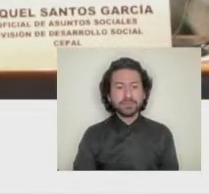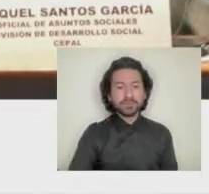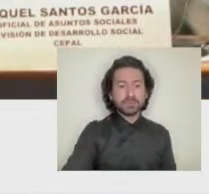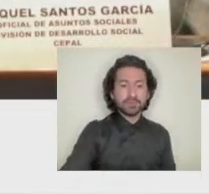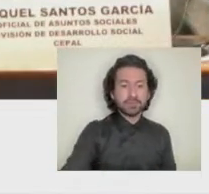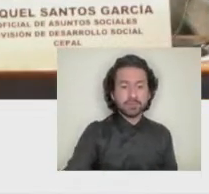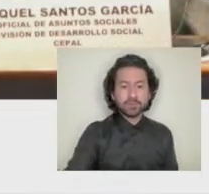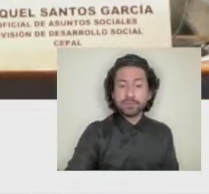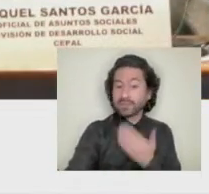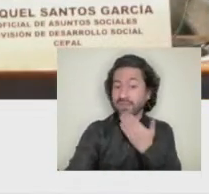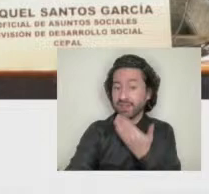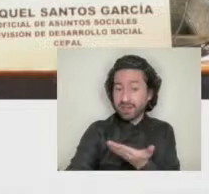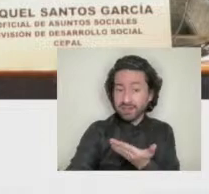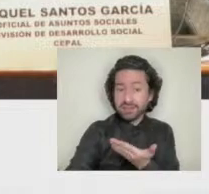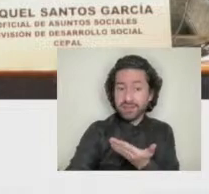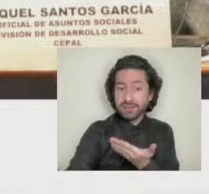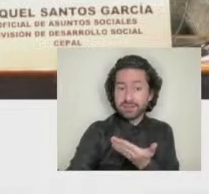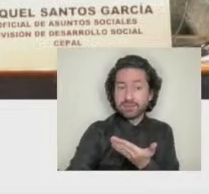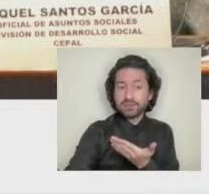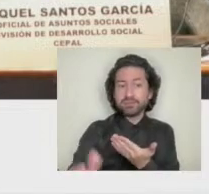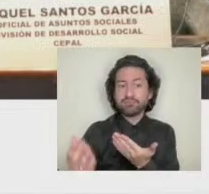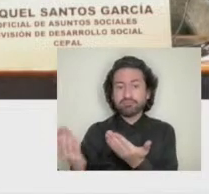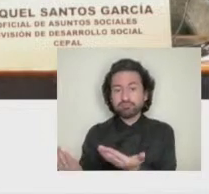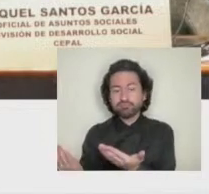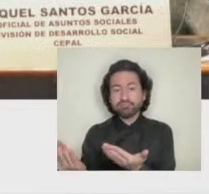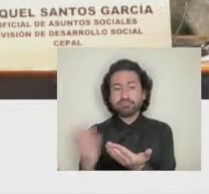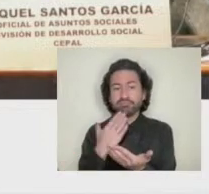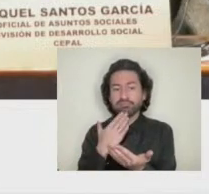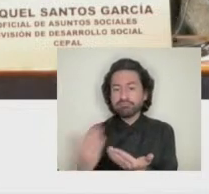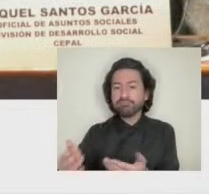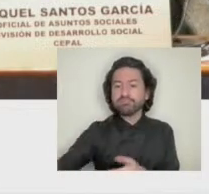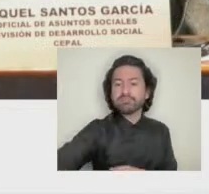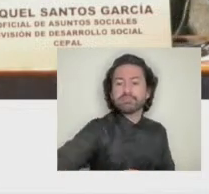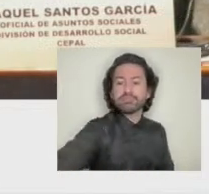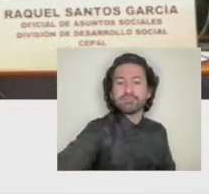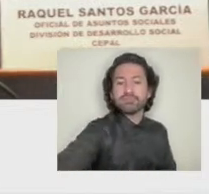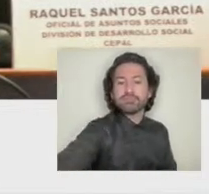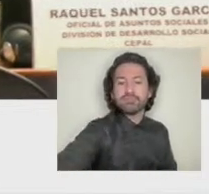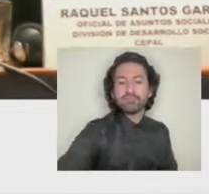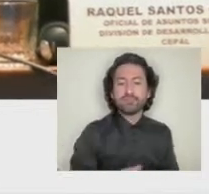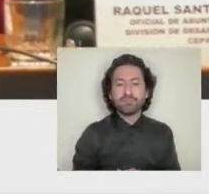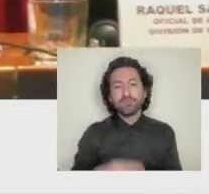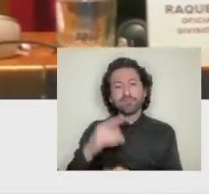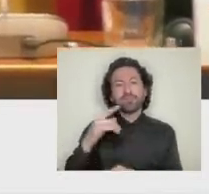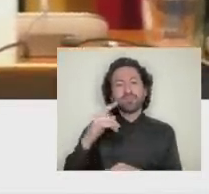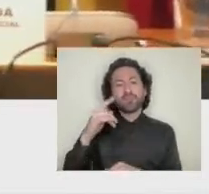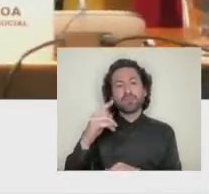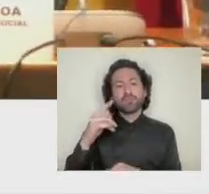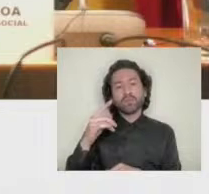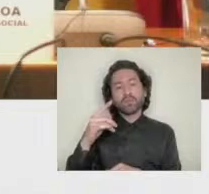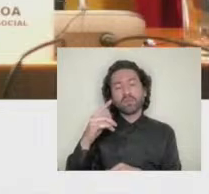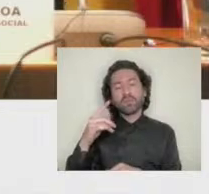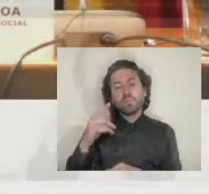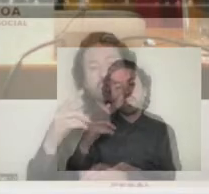Thank you very much, Mr. Nicolás. We appreciate your time and insight. Muchas